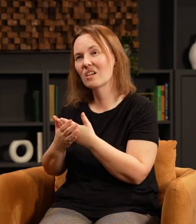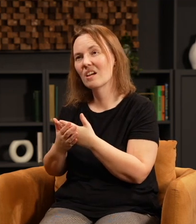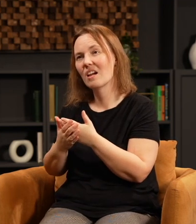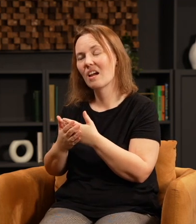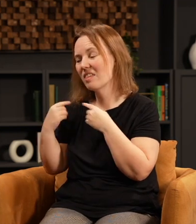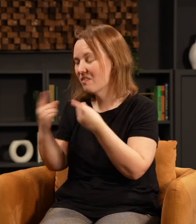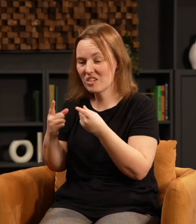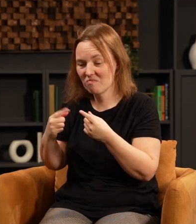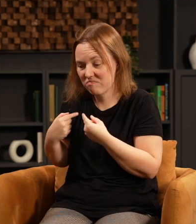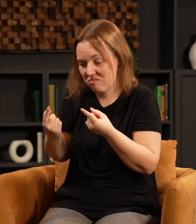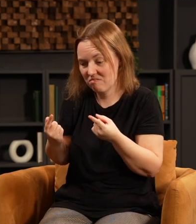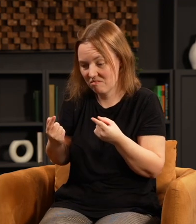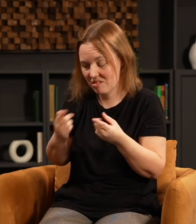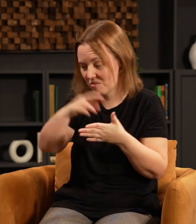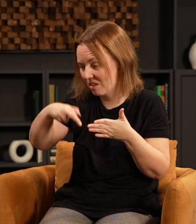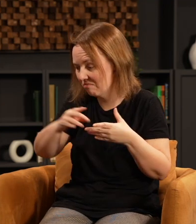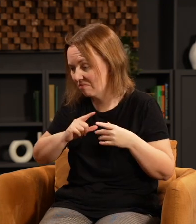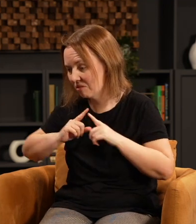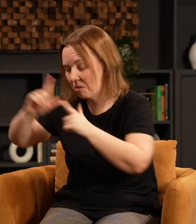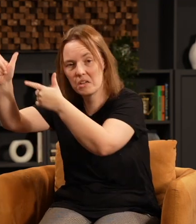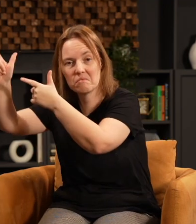running. You're running.